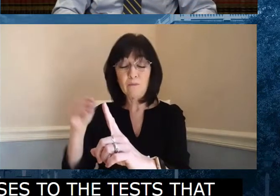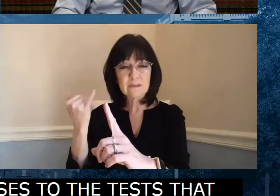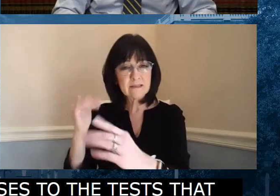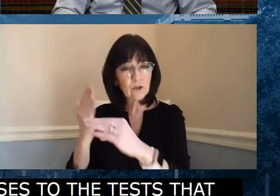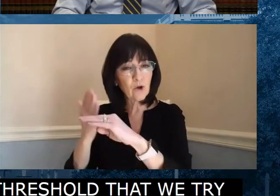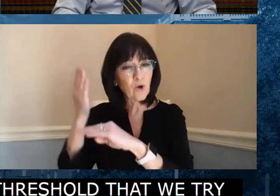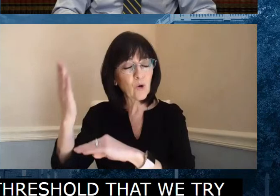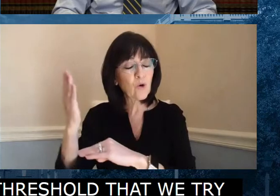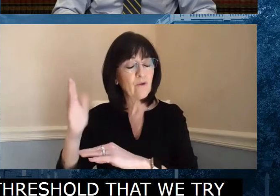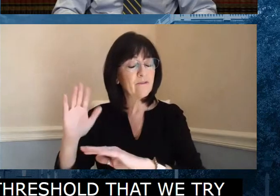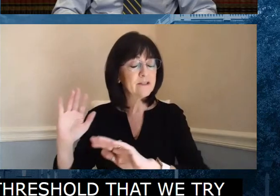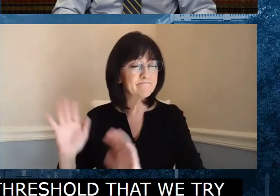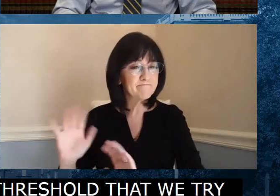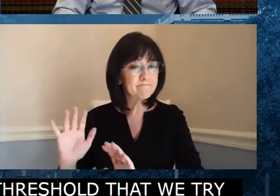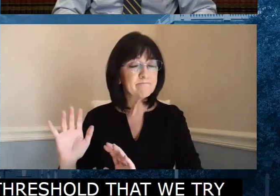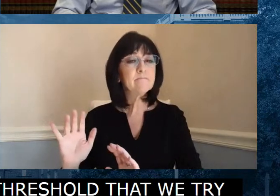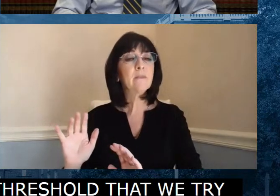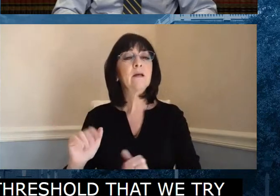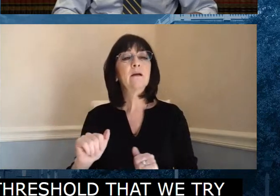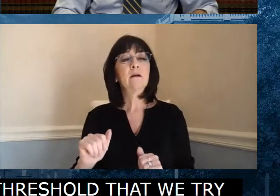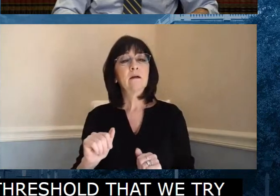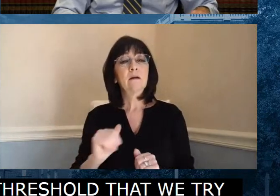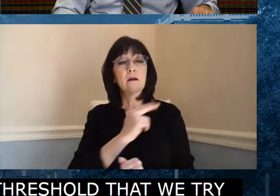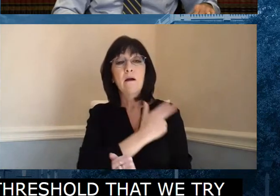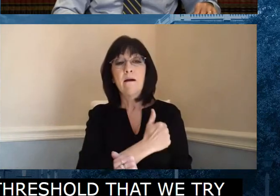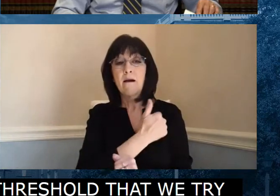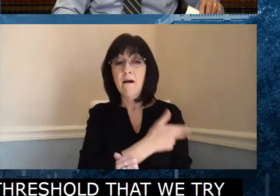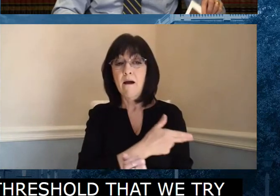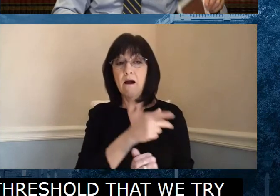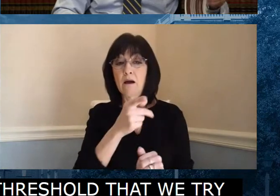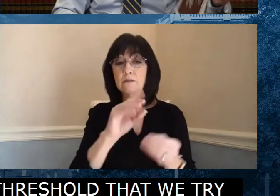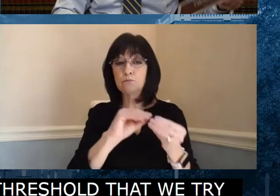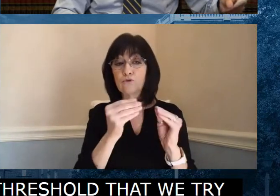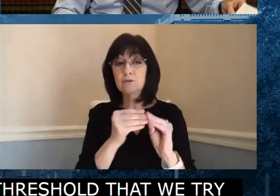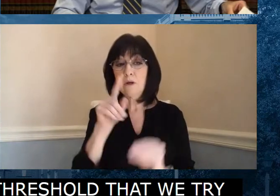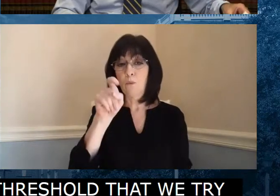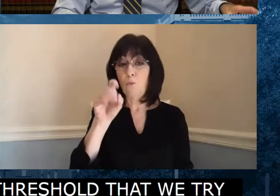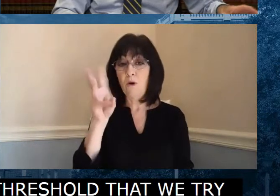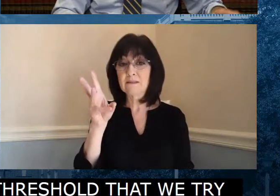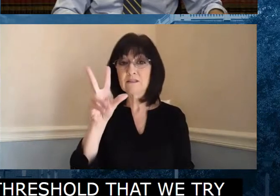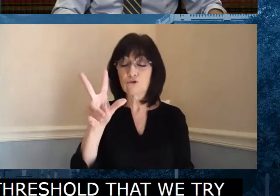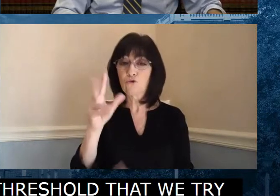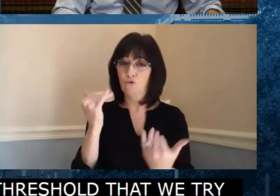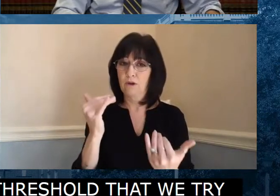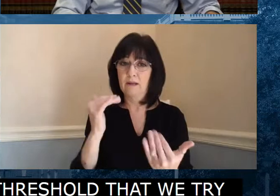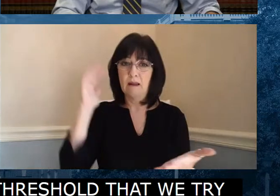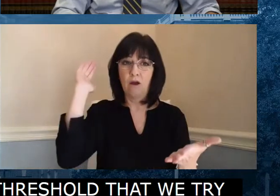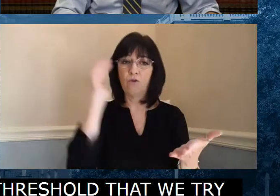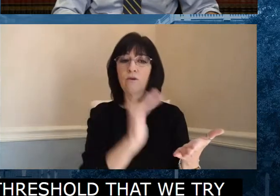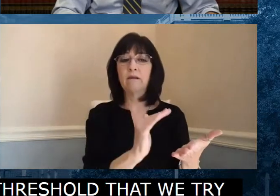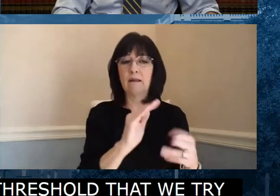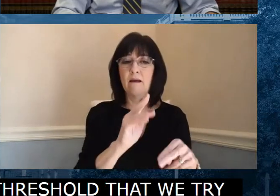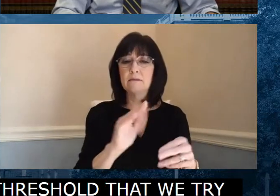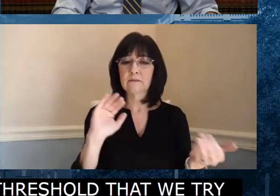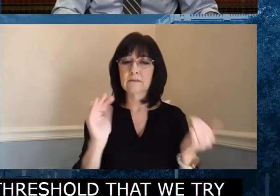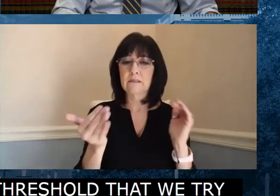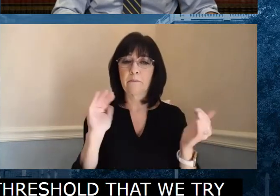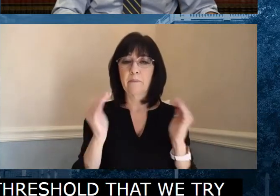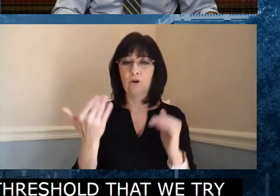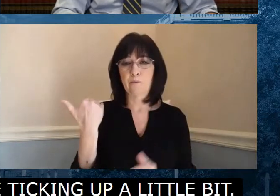although fairly level over the last several weeks, which is a good thing. And fortunately,